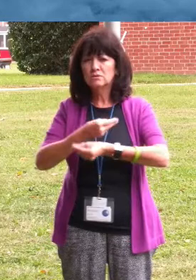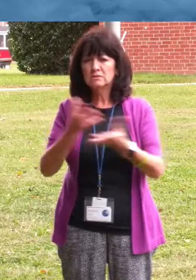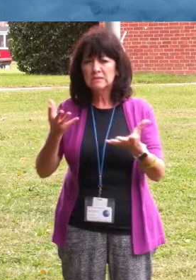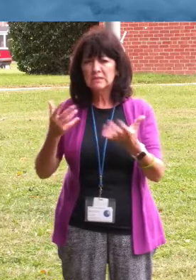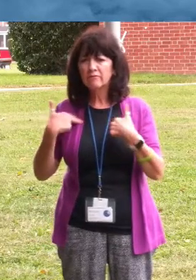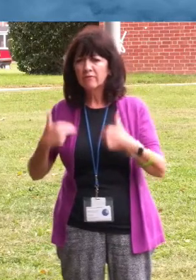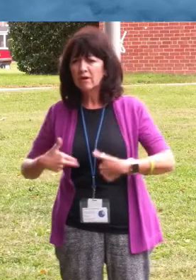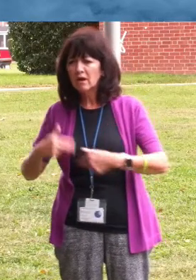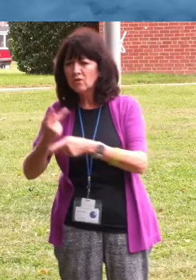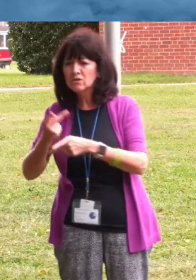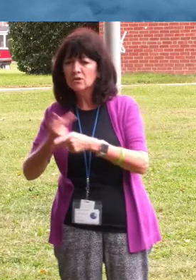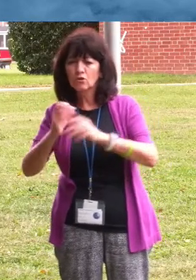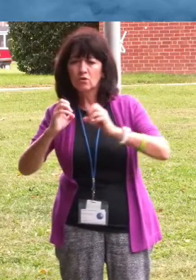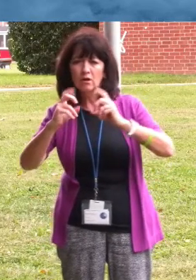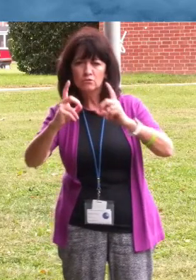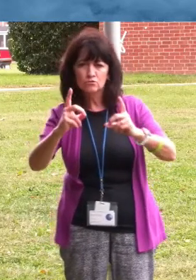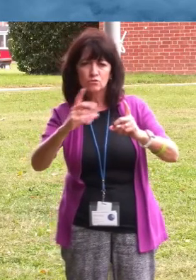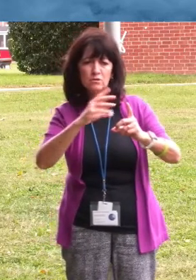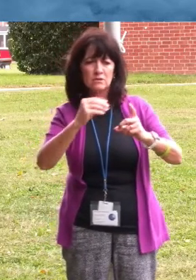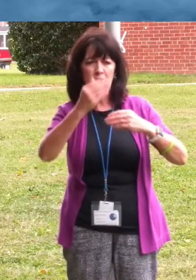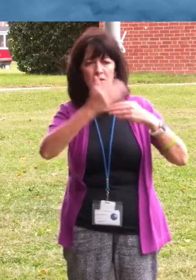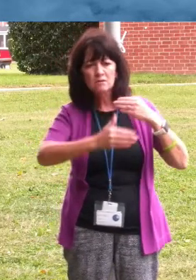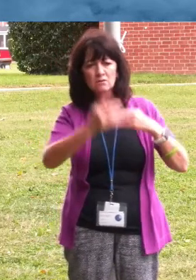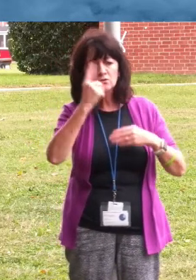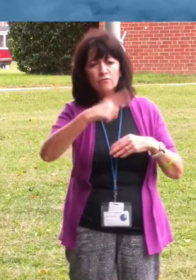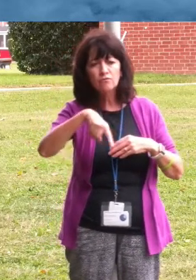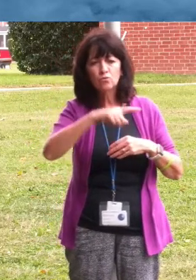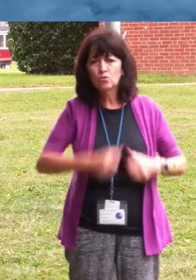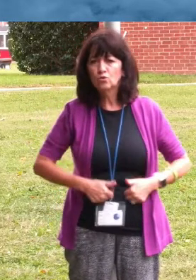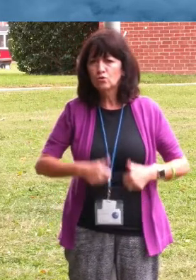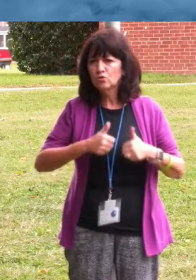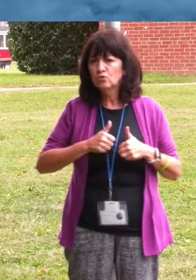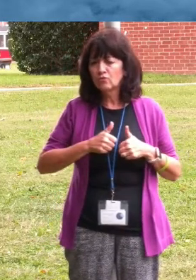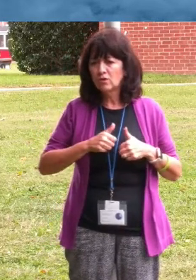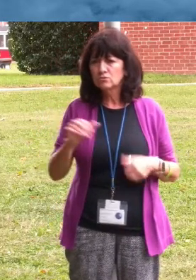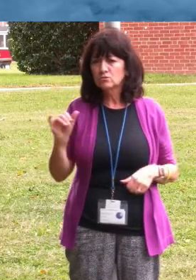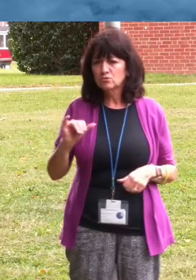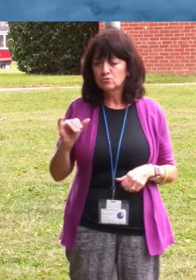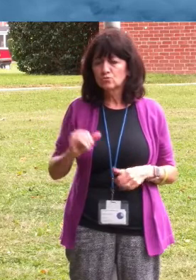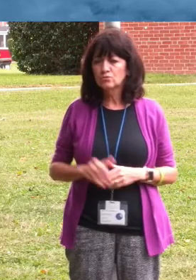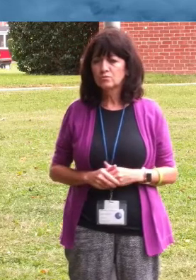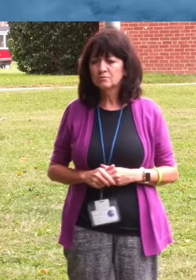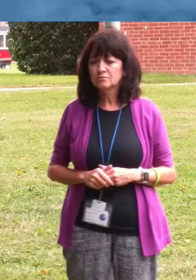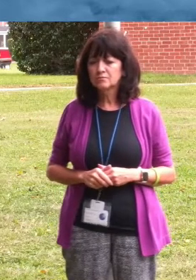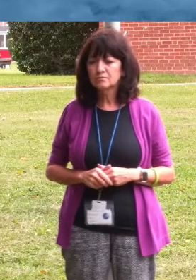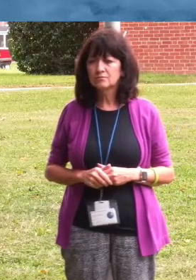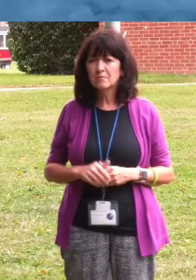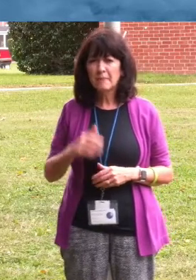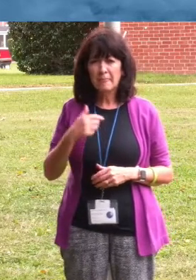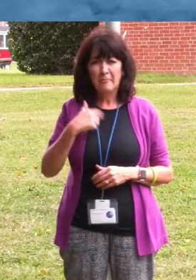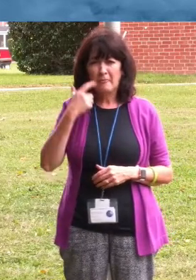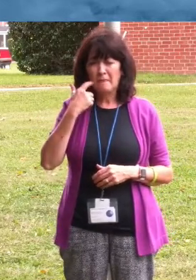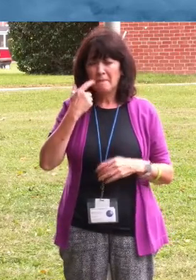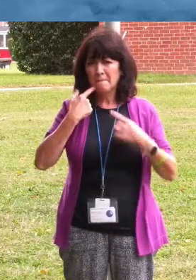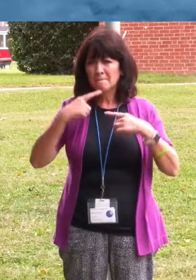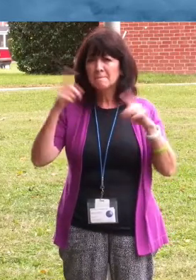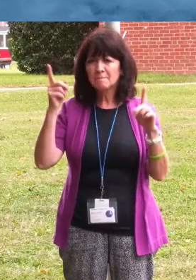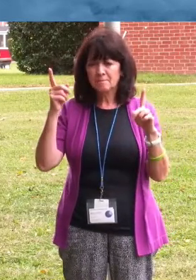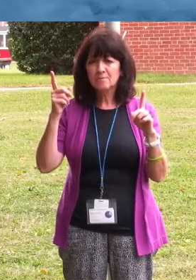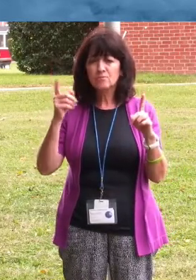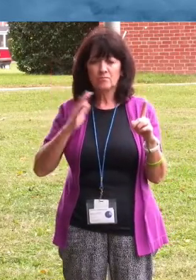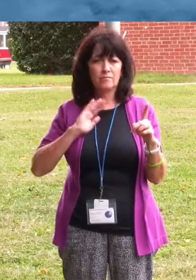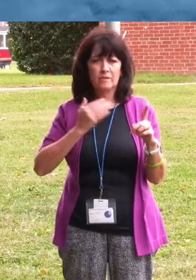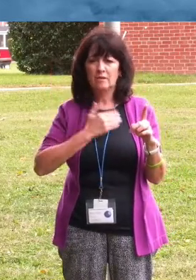education and the rest for the residents of that. We also announced a significant commitment to workforce. One of